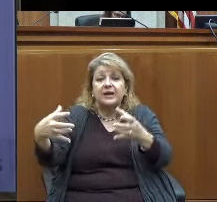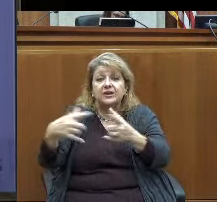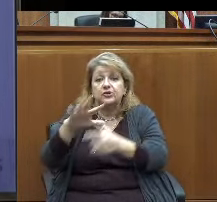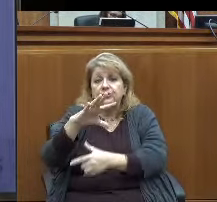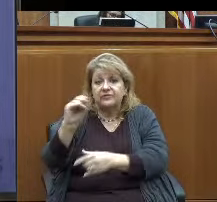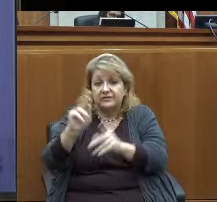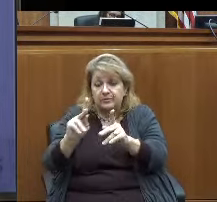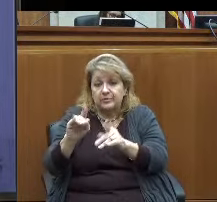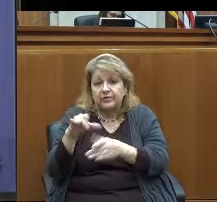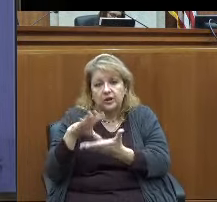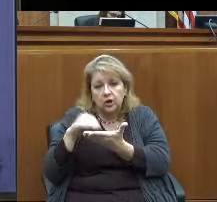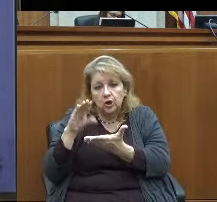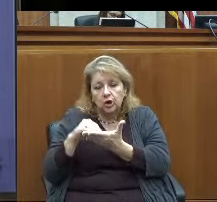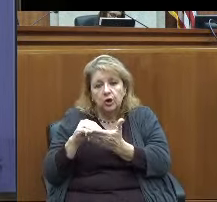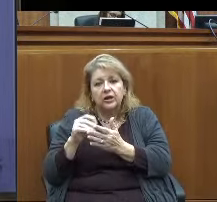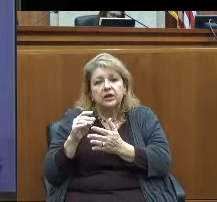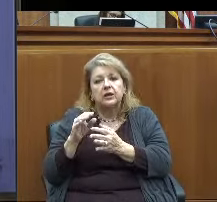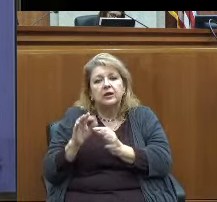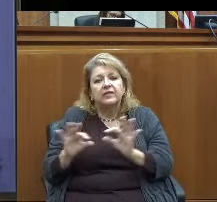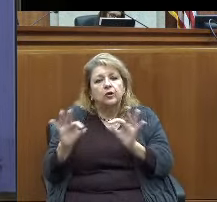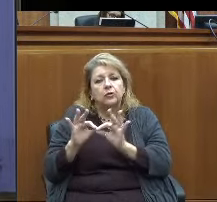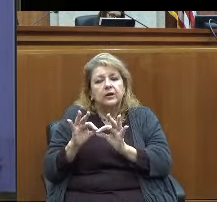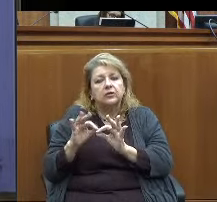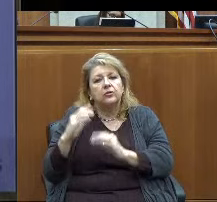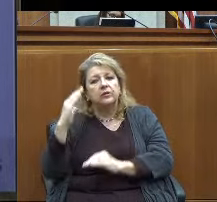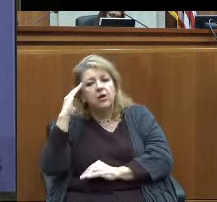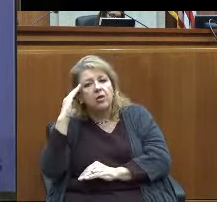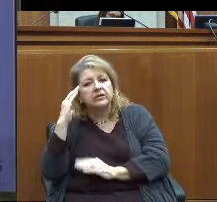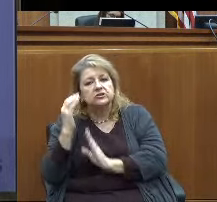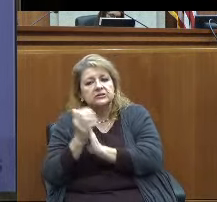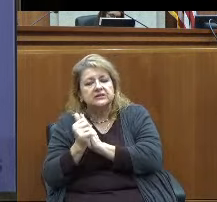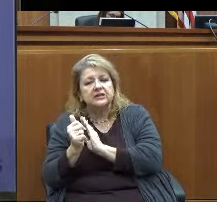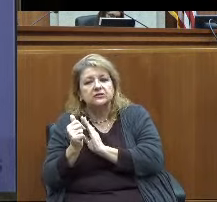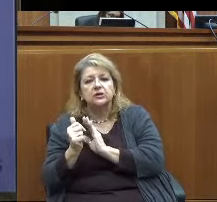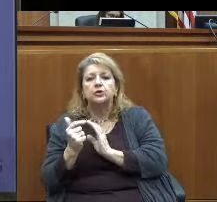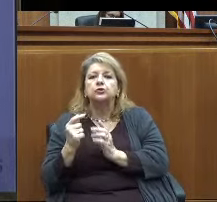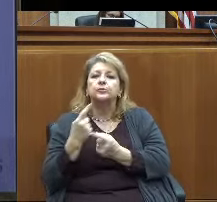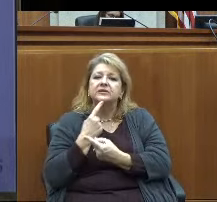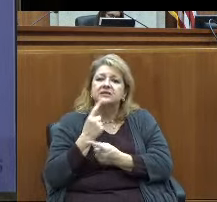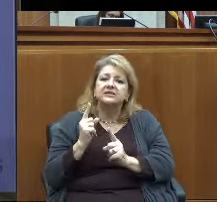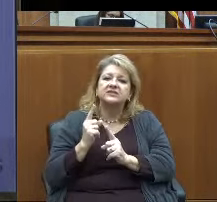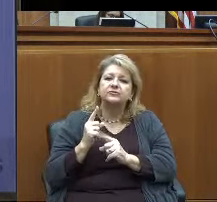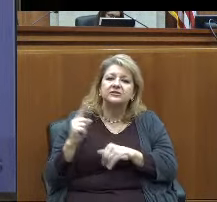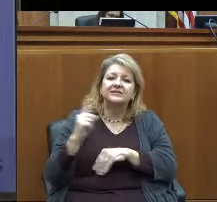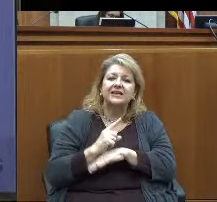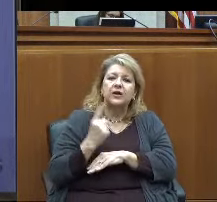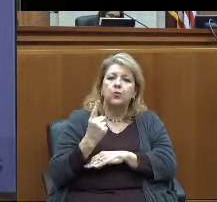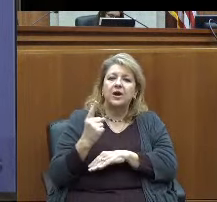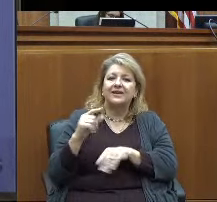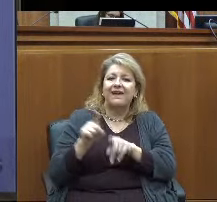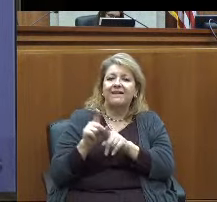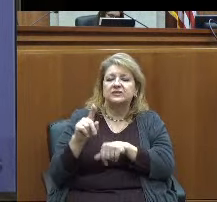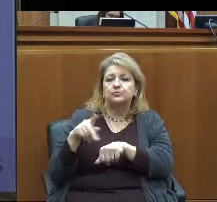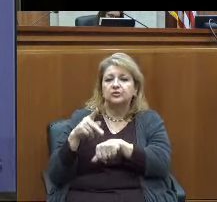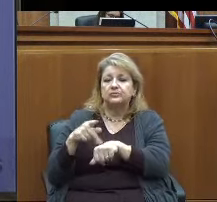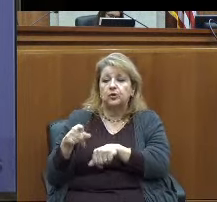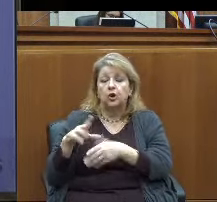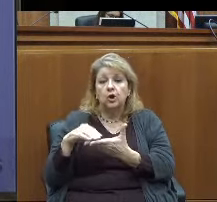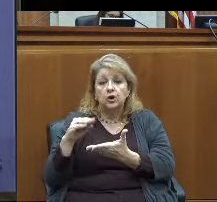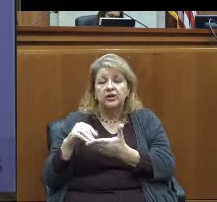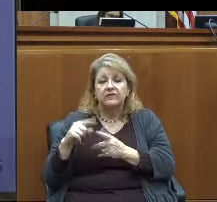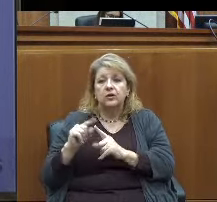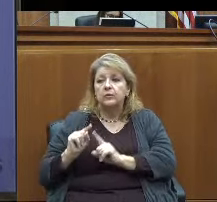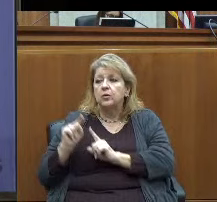individuals where they are learning the critical knowledge and skills to be successful day 1 of the principal role. They are learning from